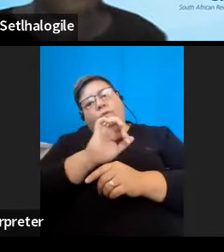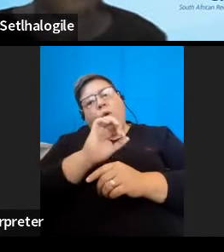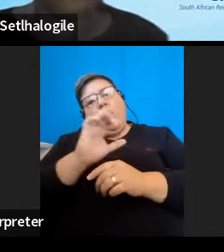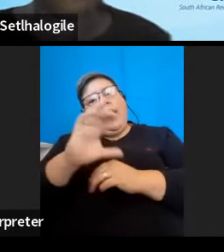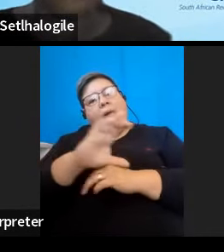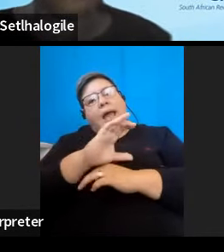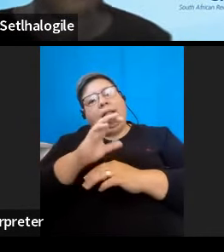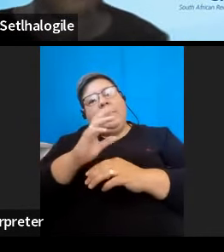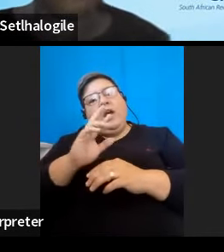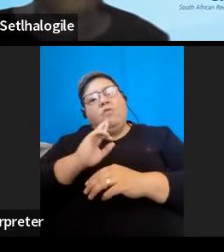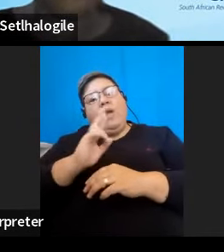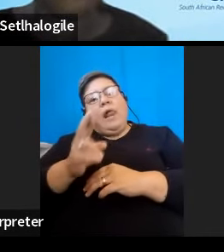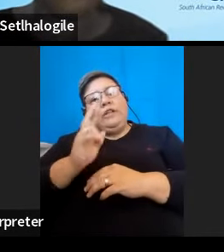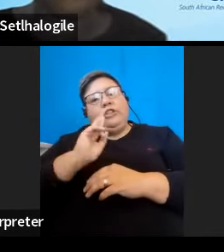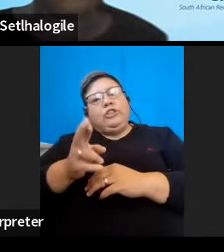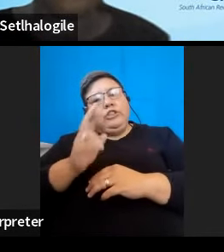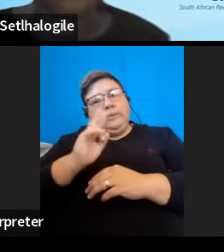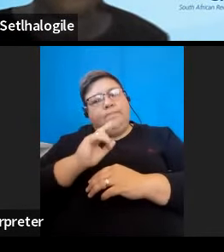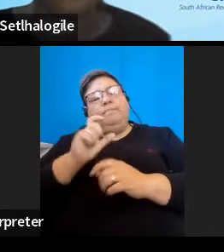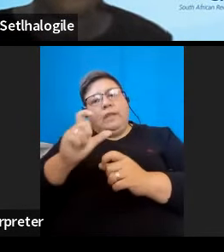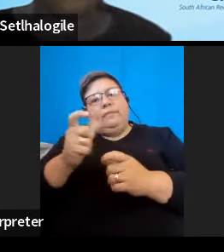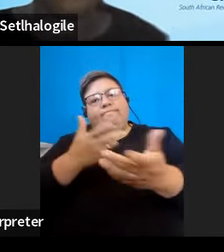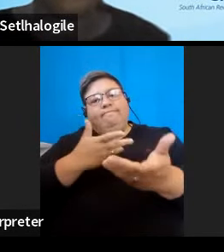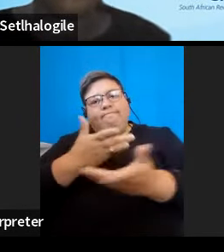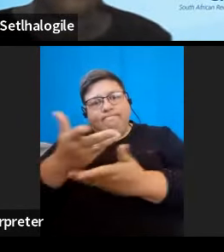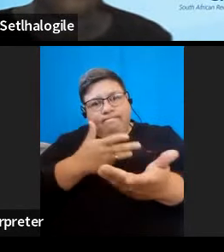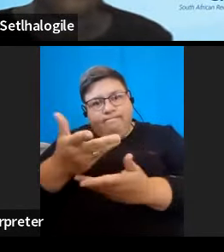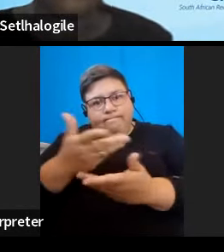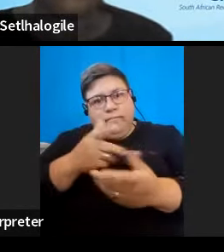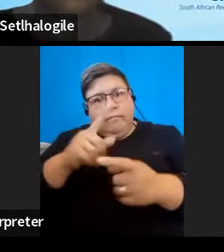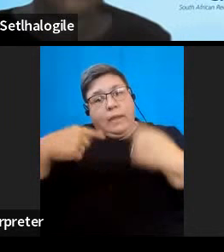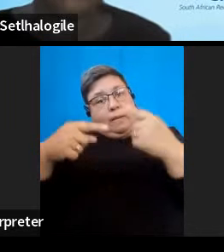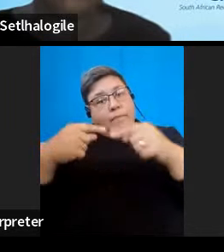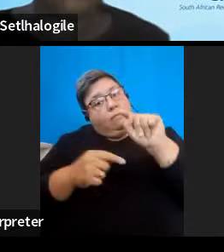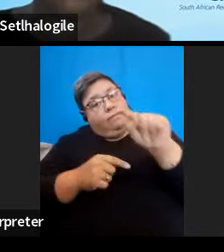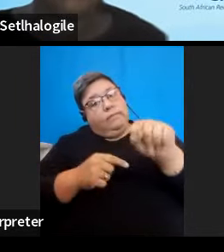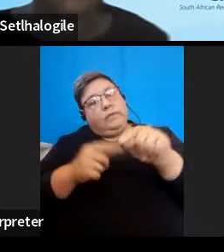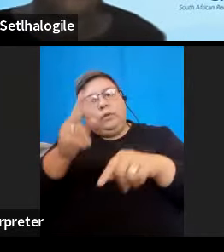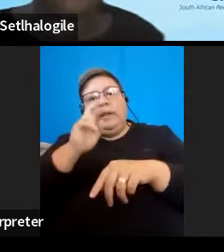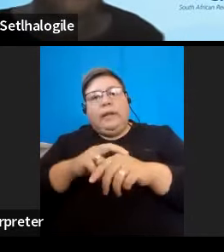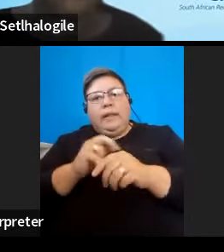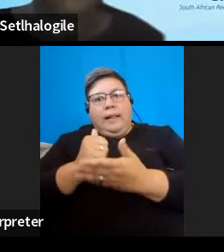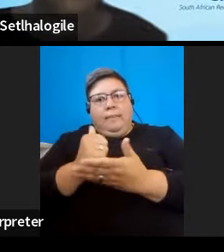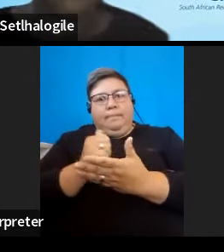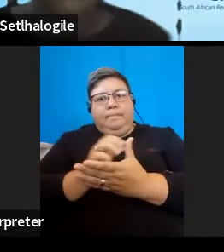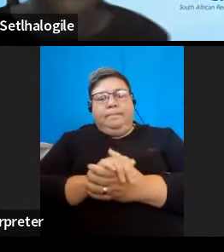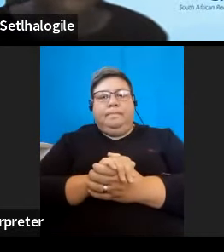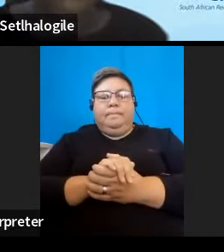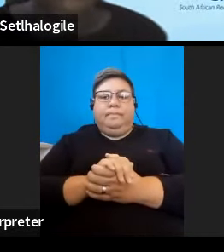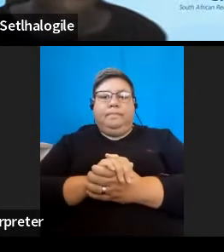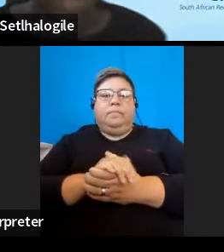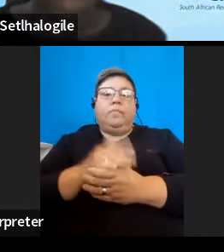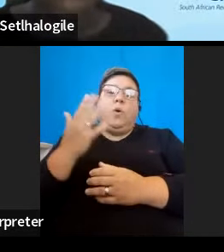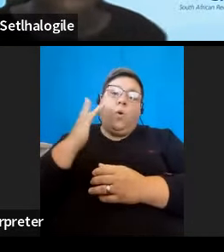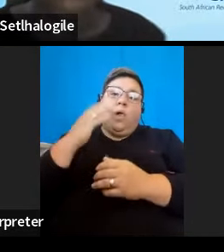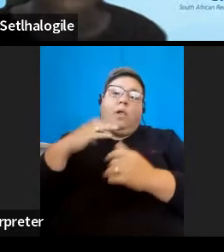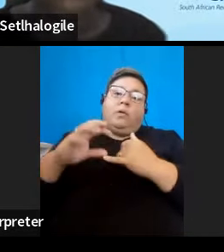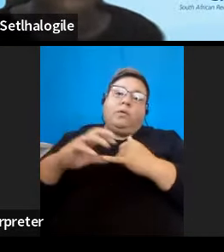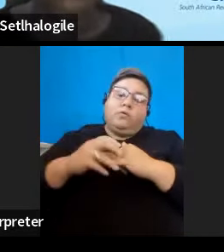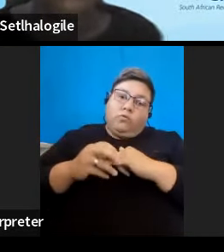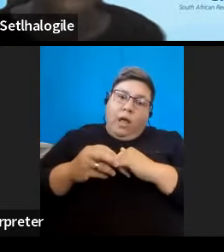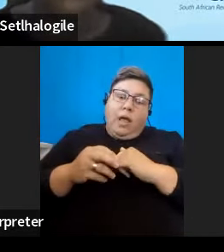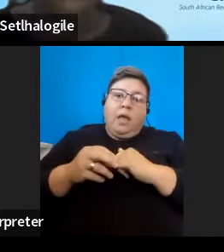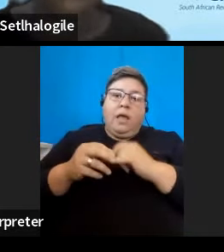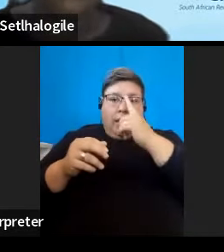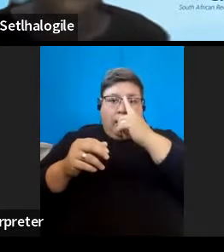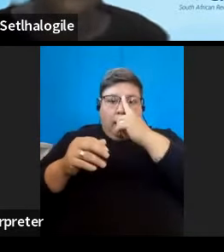managers can engage you and deal with the unique circumstances that you are facing. But we'll try to some extent address